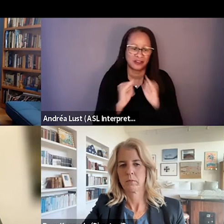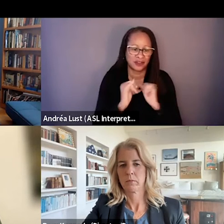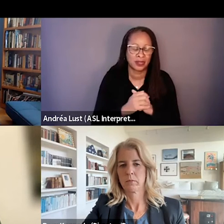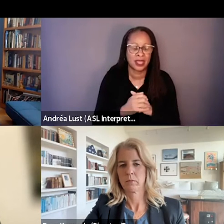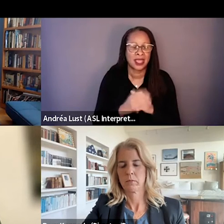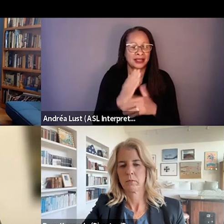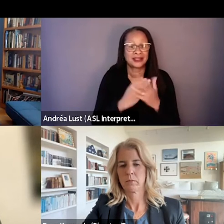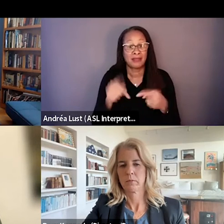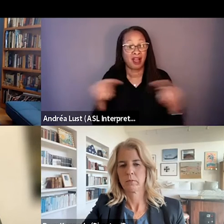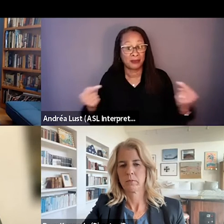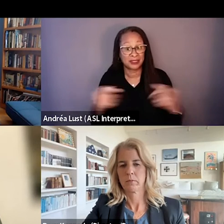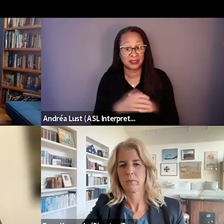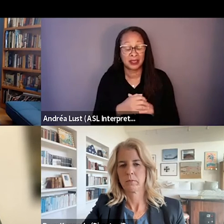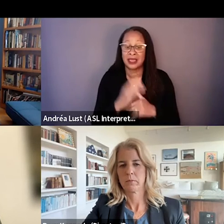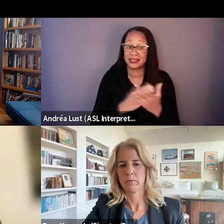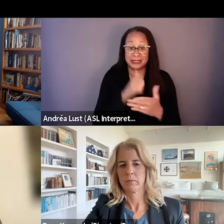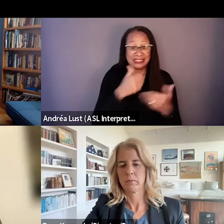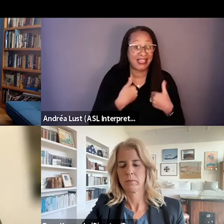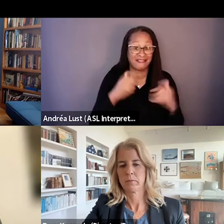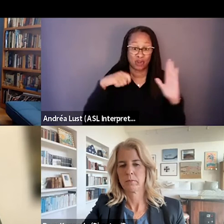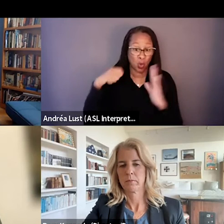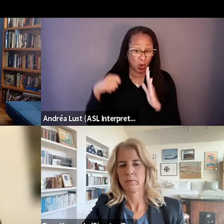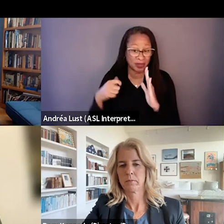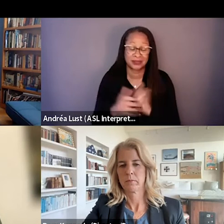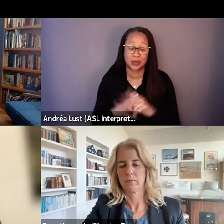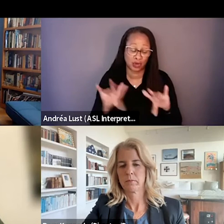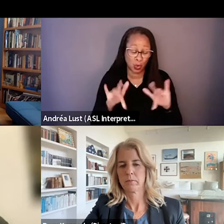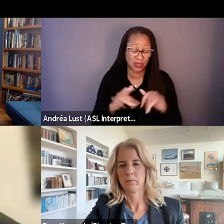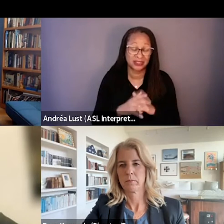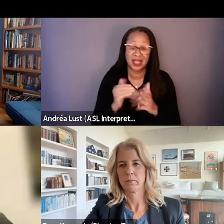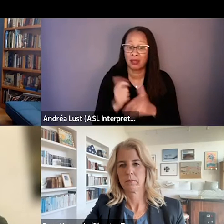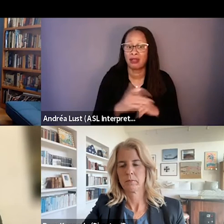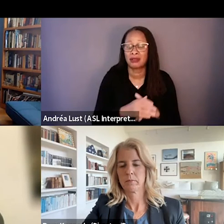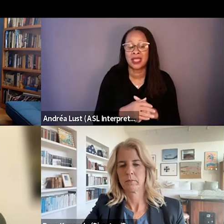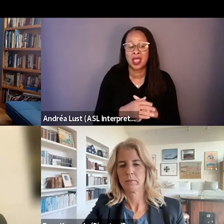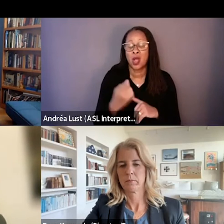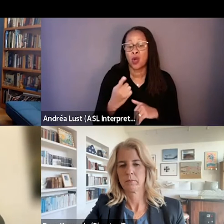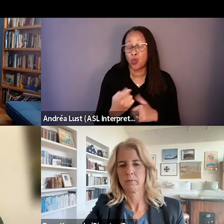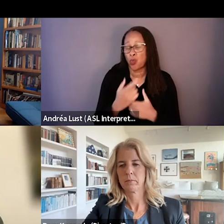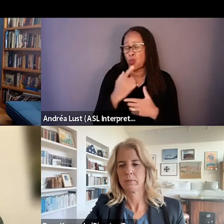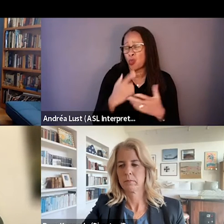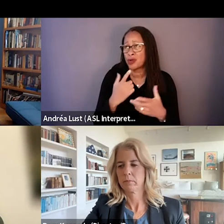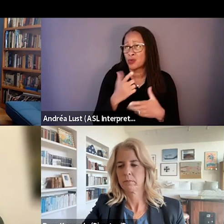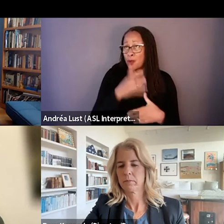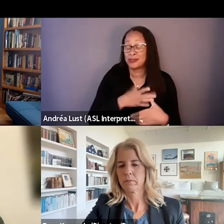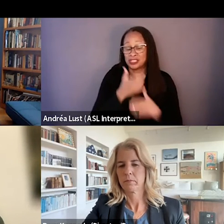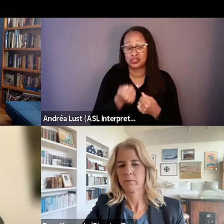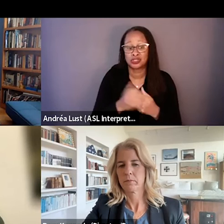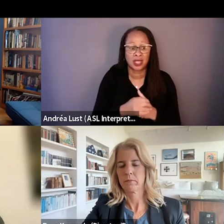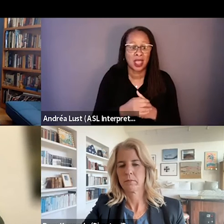the other way around, some didn't have recordings. What was interesting is there was one woman in particular who had been